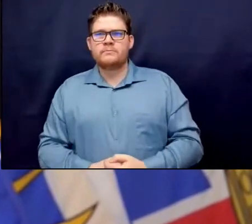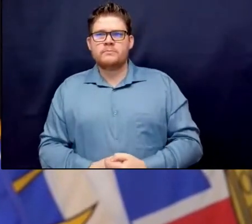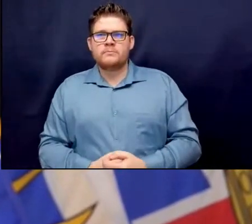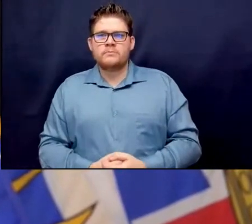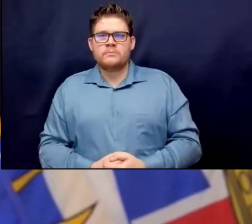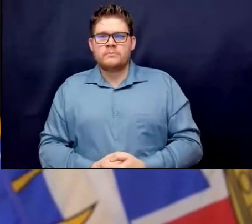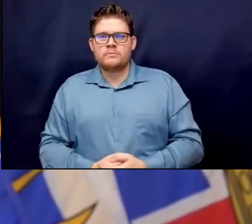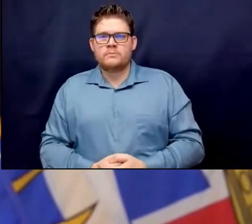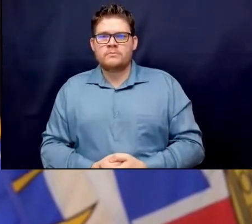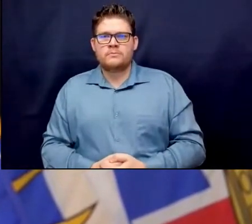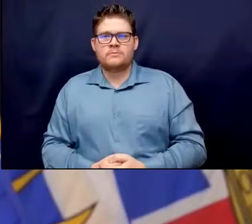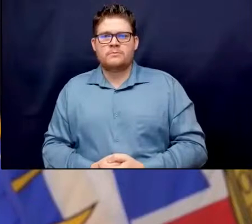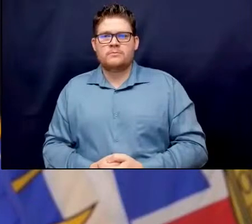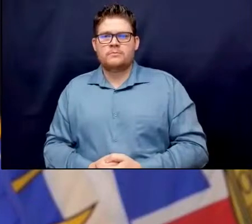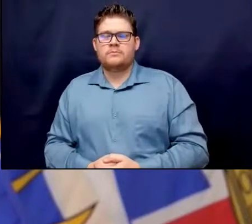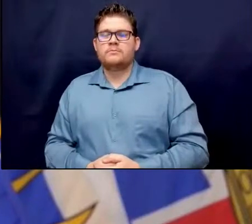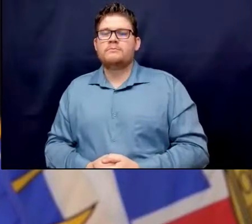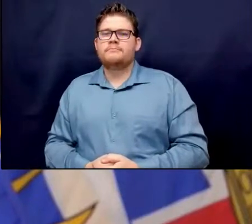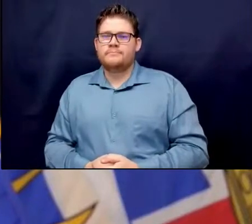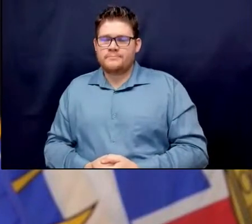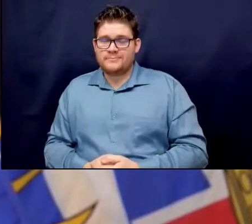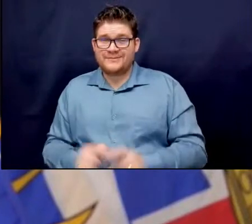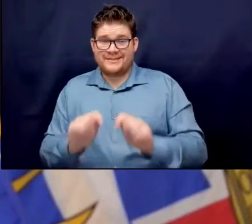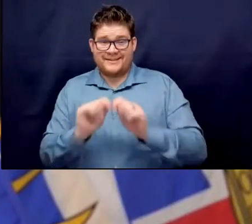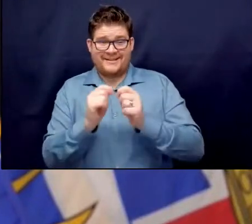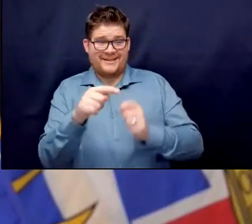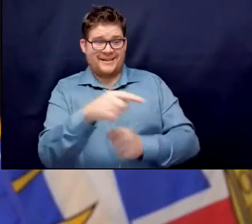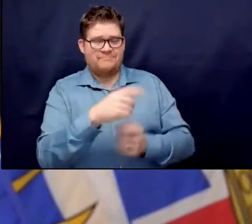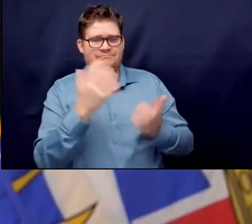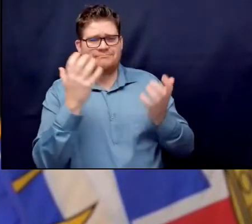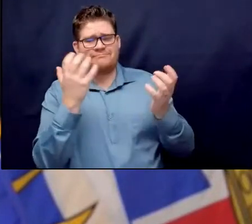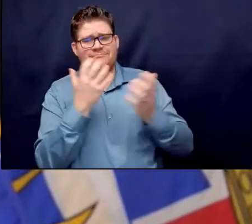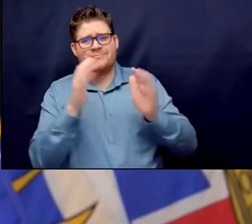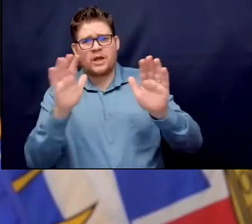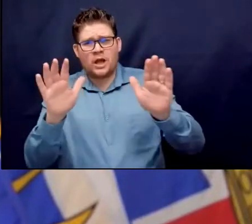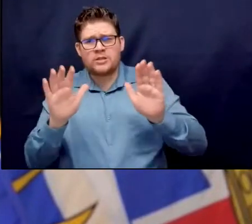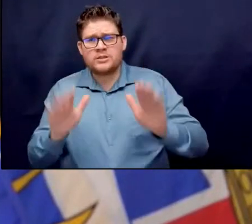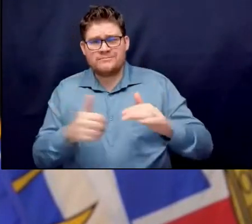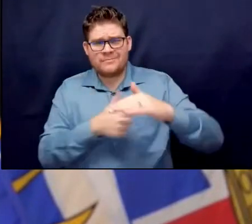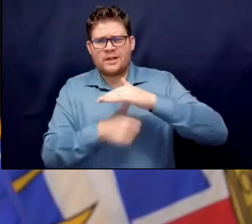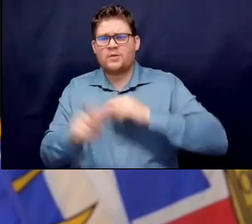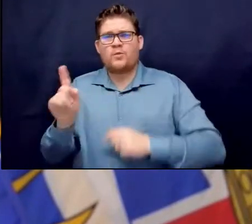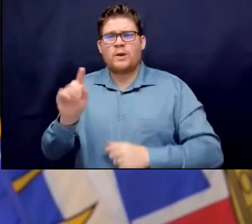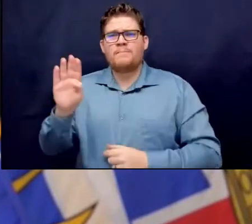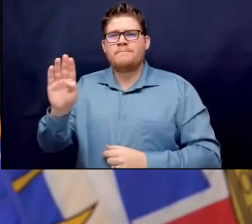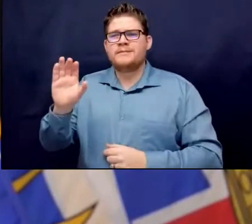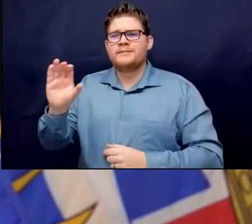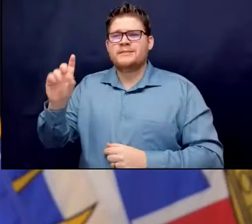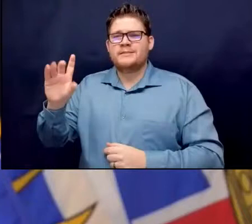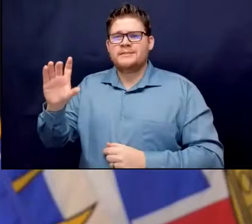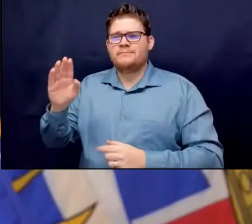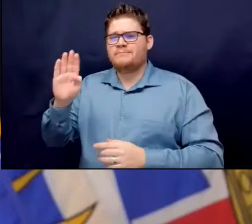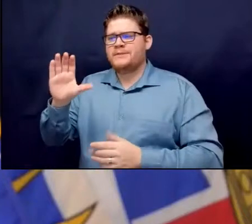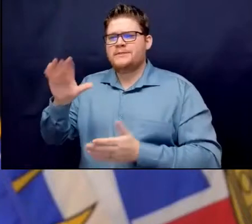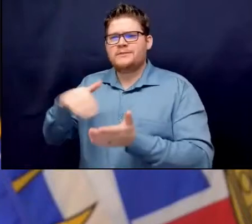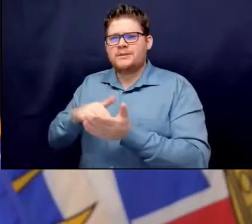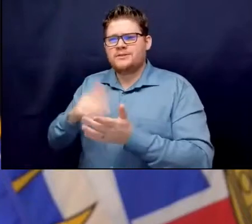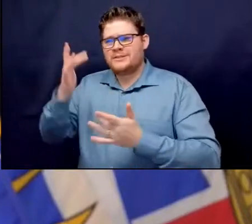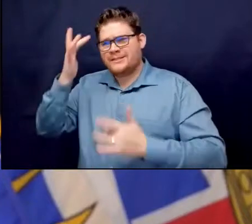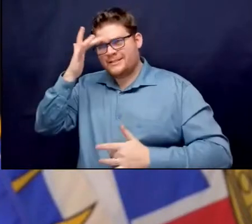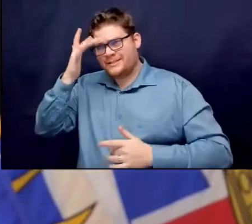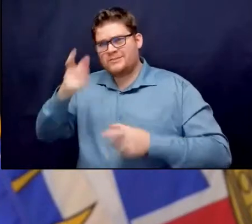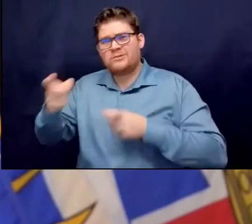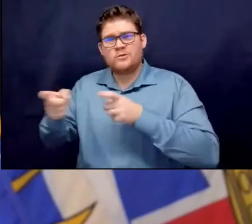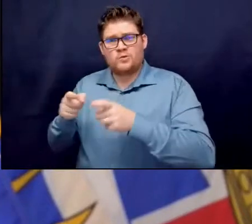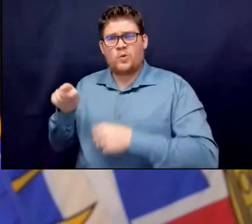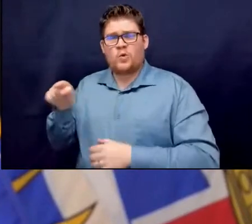Mike Irvine and Jat Sandhu and Michael Otterstetter and our team at VCCDC have been immersed in this for 2 years now, and